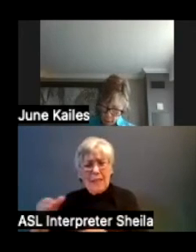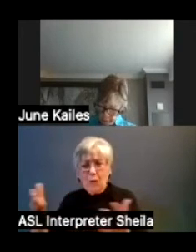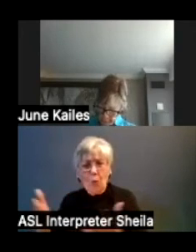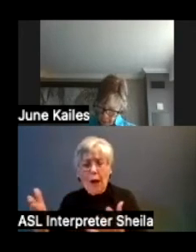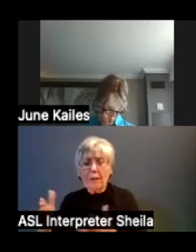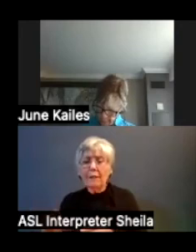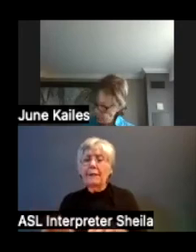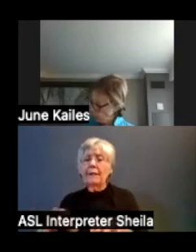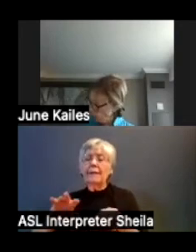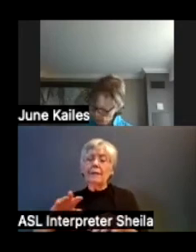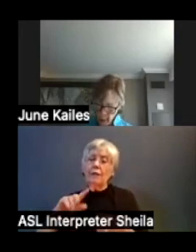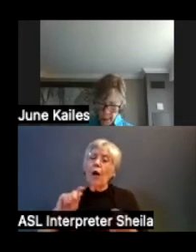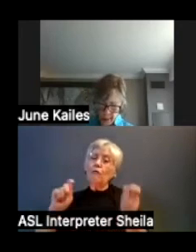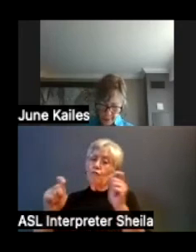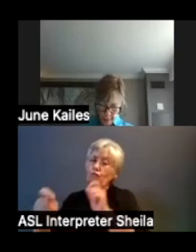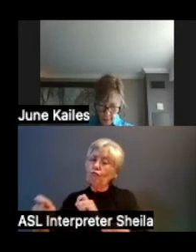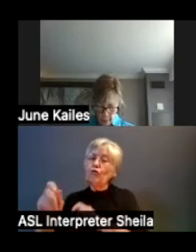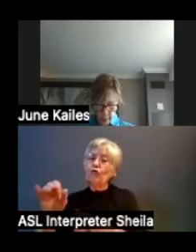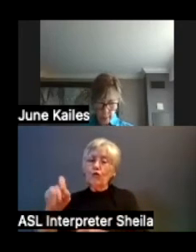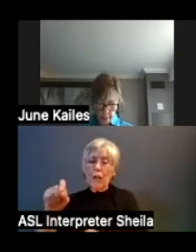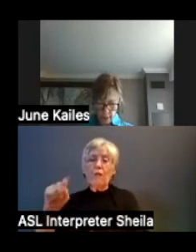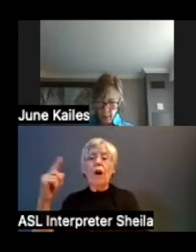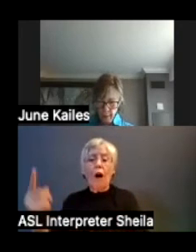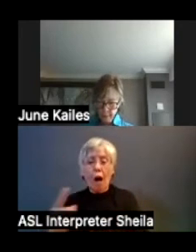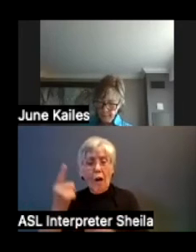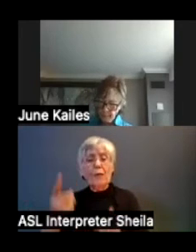Shift always happens, so there are,